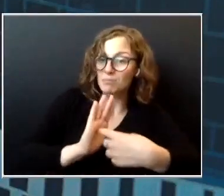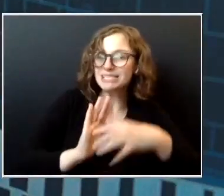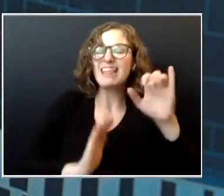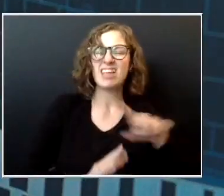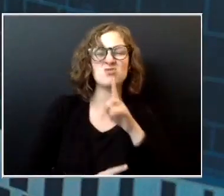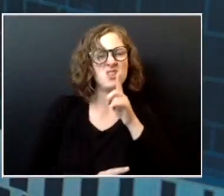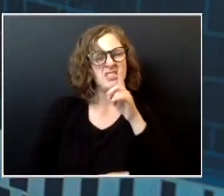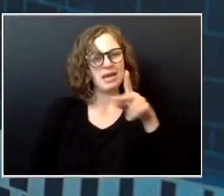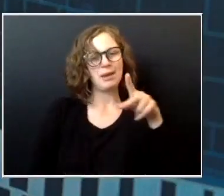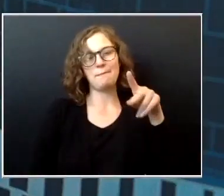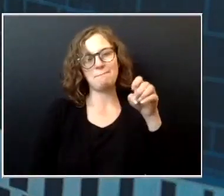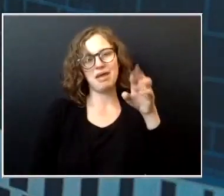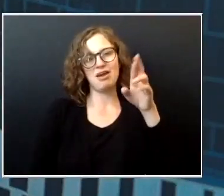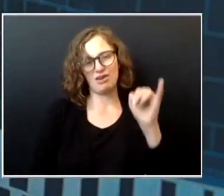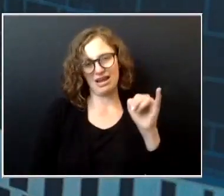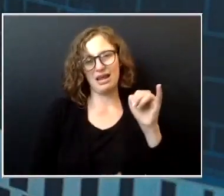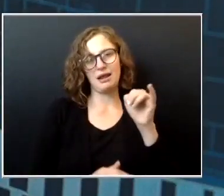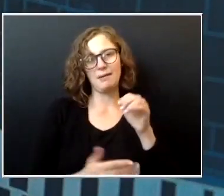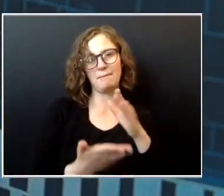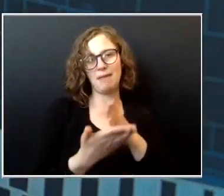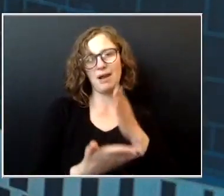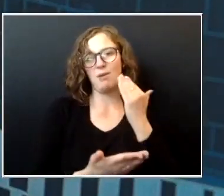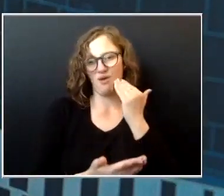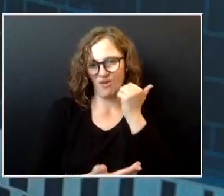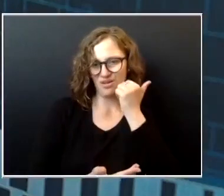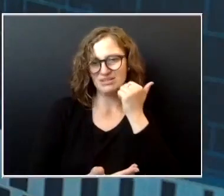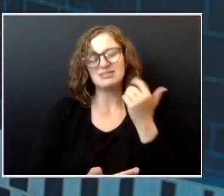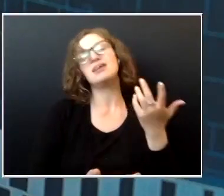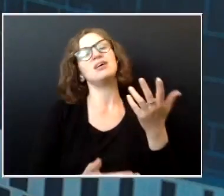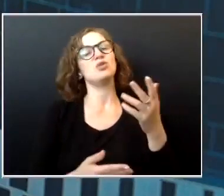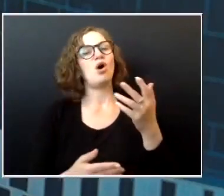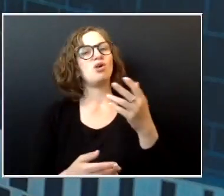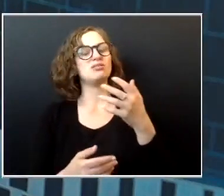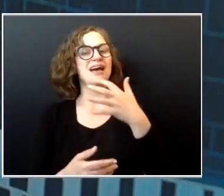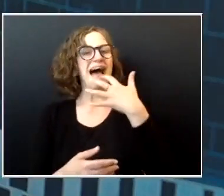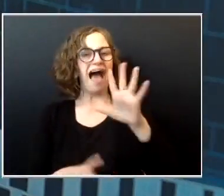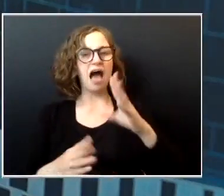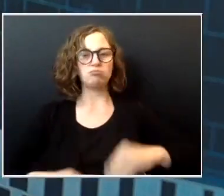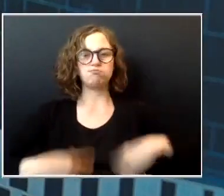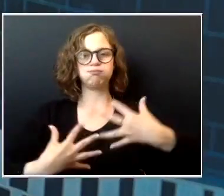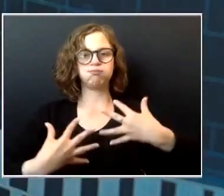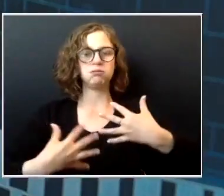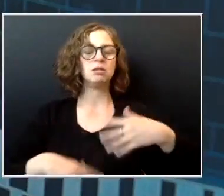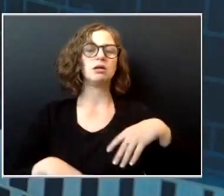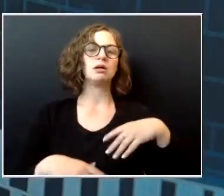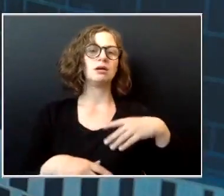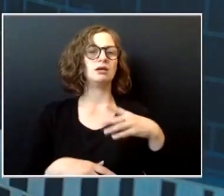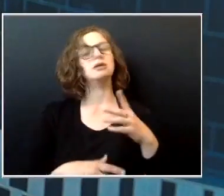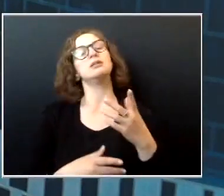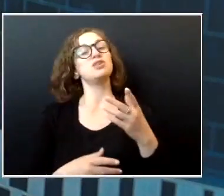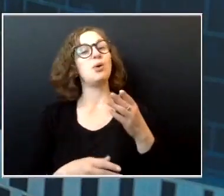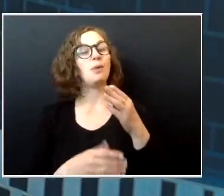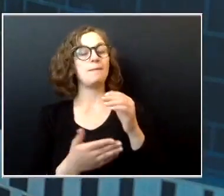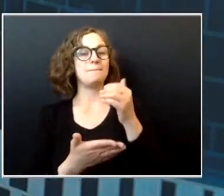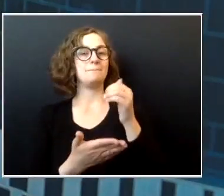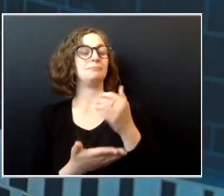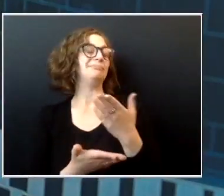and a lot of the changes are occurring because menopause is really considered 12 months after the final